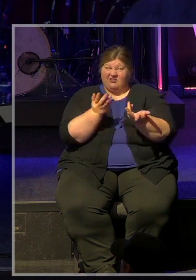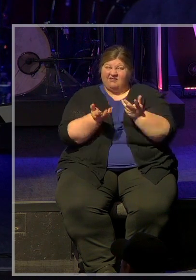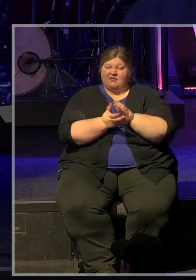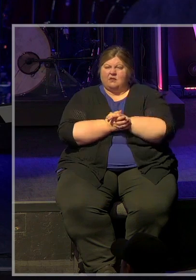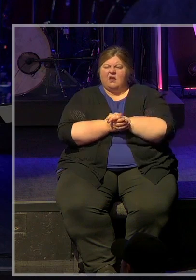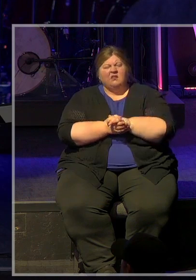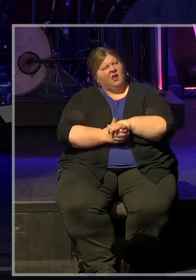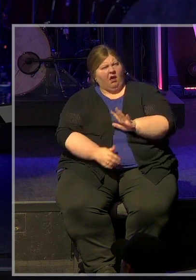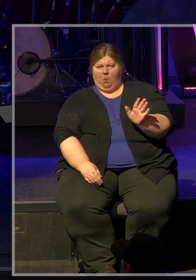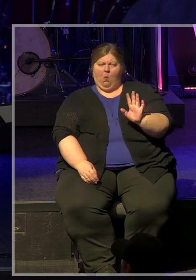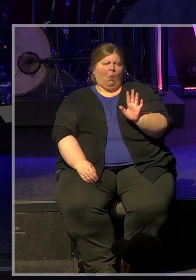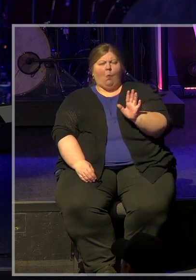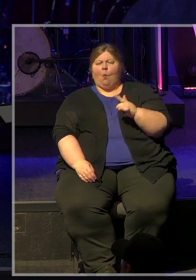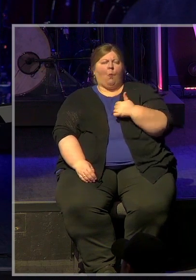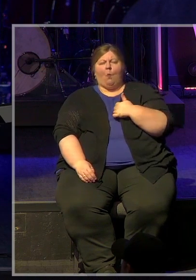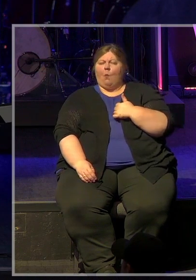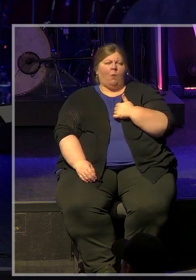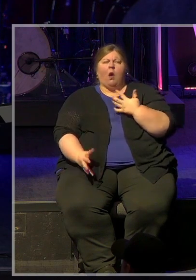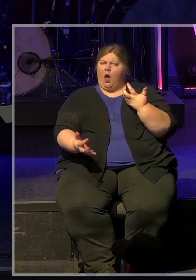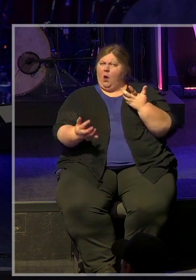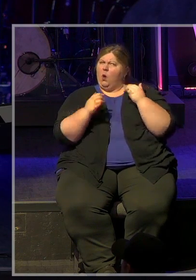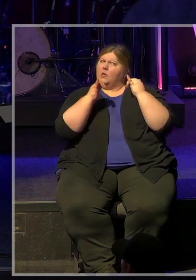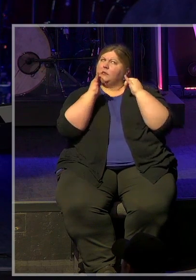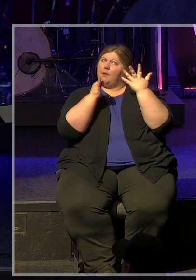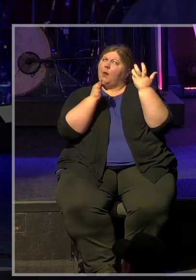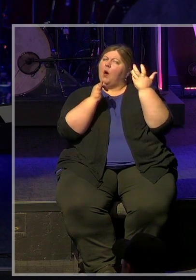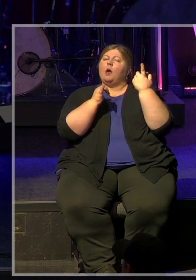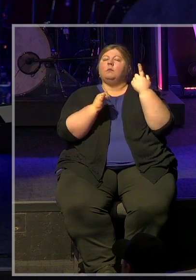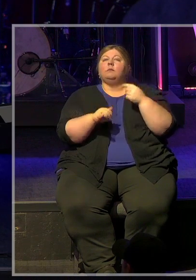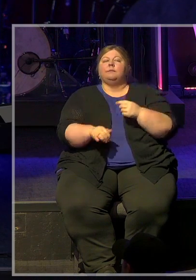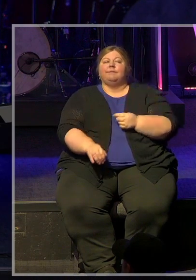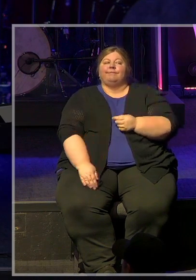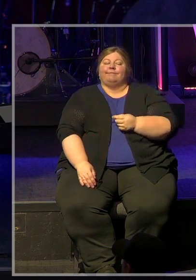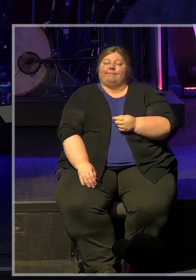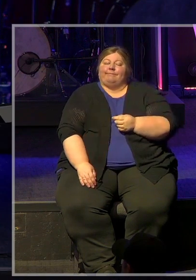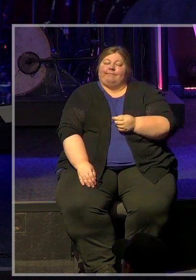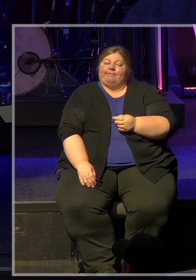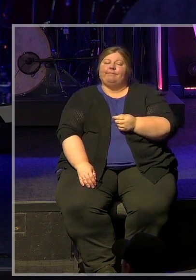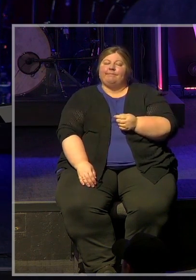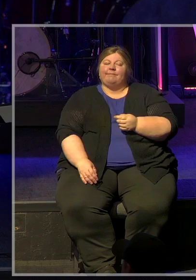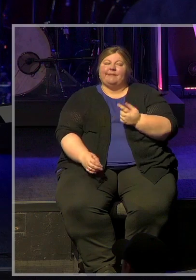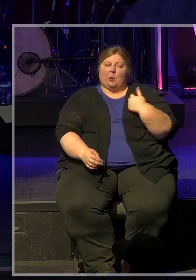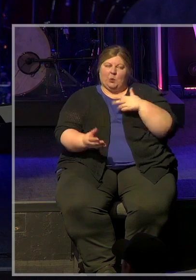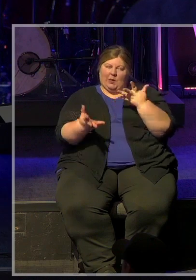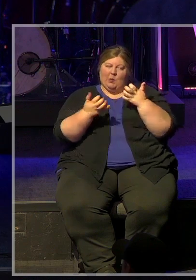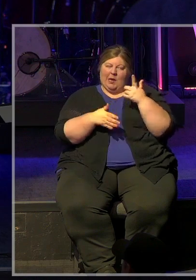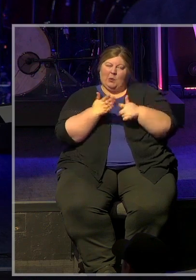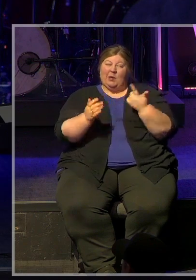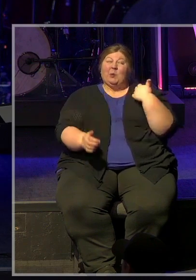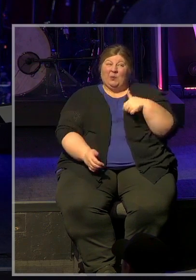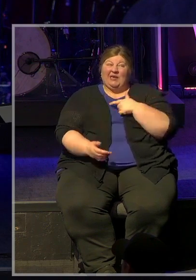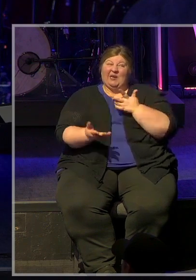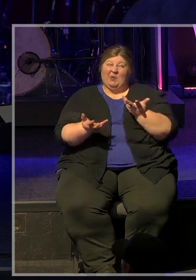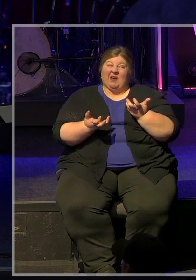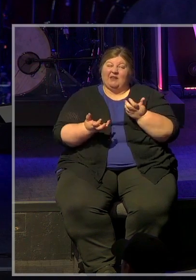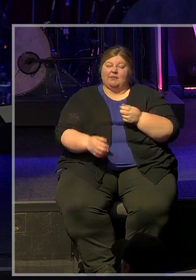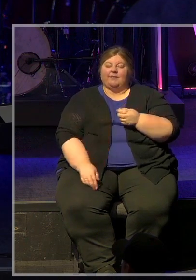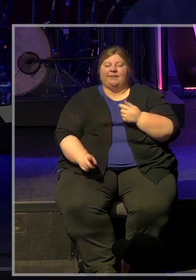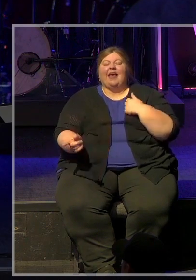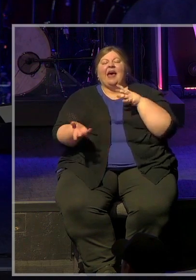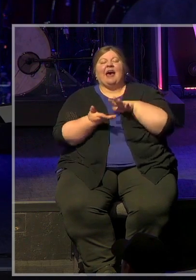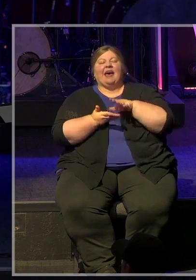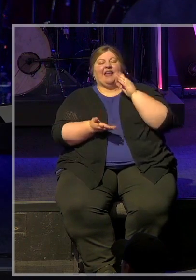no, it's not. Not for me. Like, I want what God wants. You know, the reality is we want what we want. Something I learned in